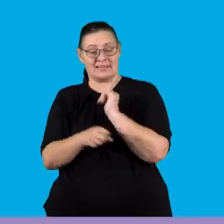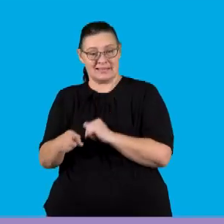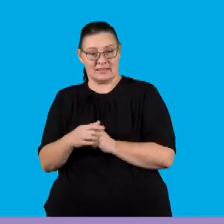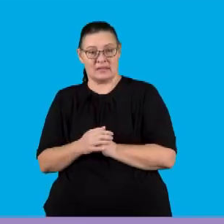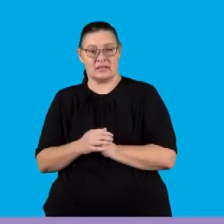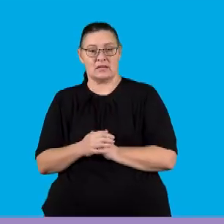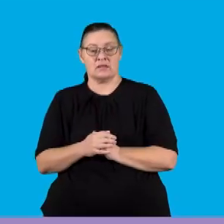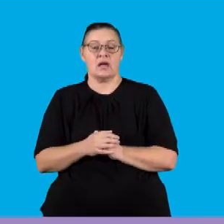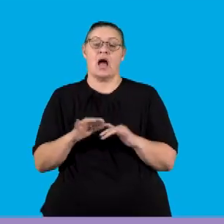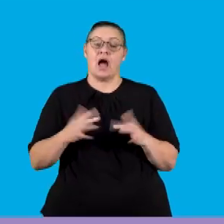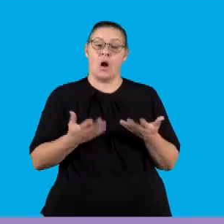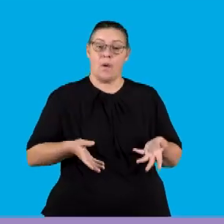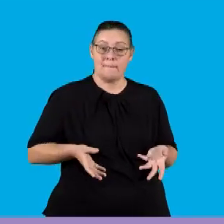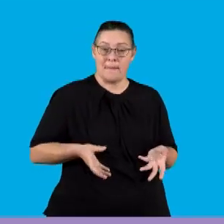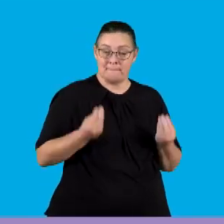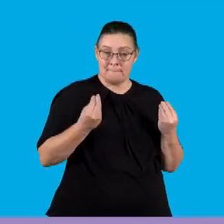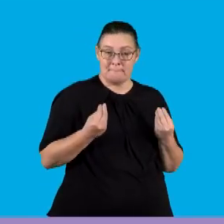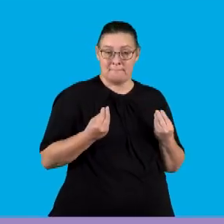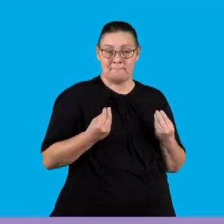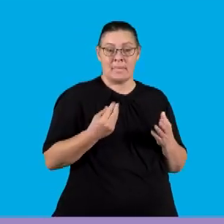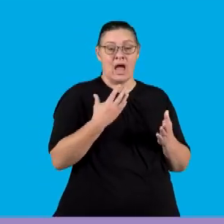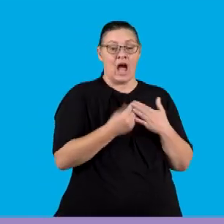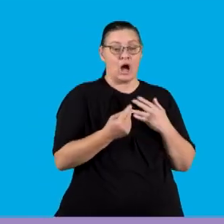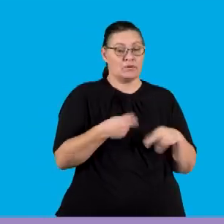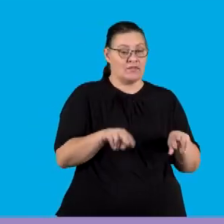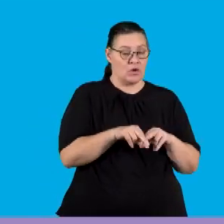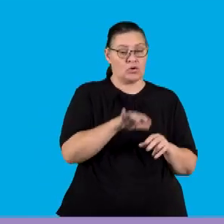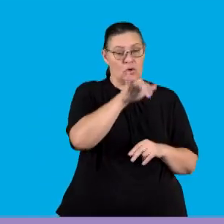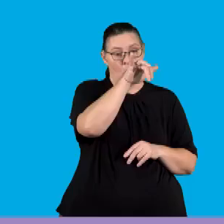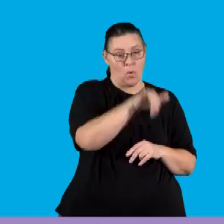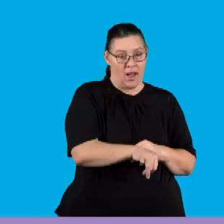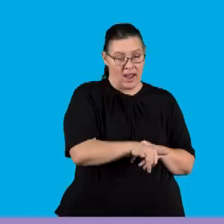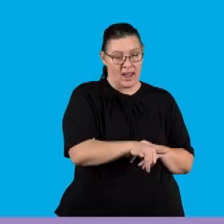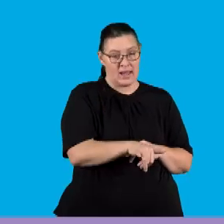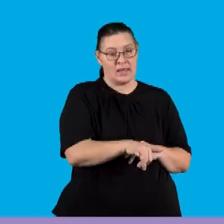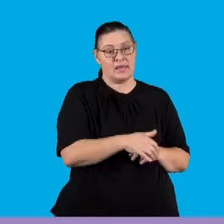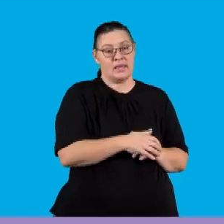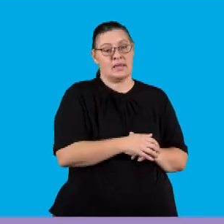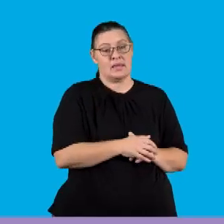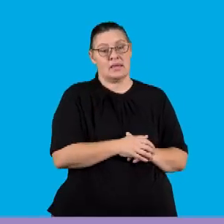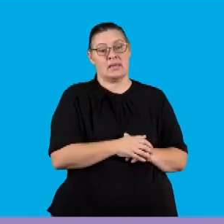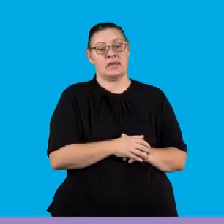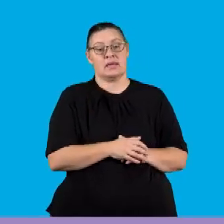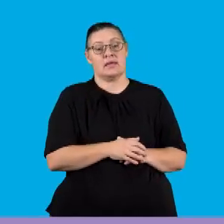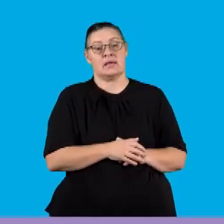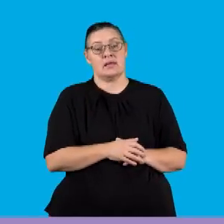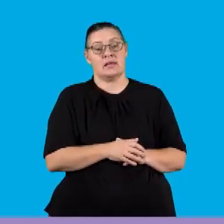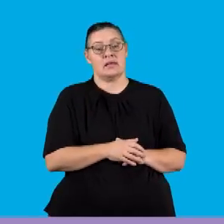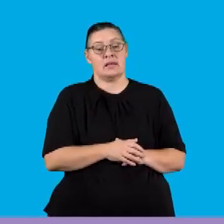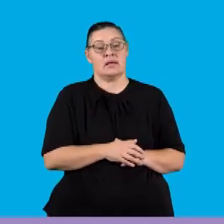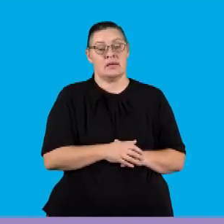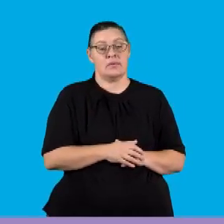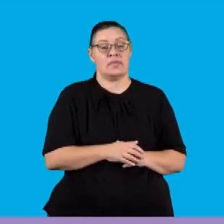one here. How did we get the output values here? Well, for starters, we took the input values and